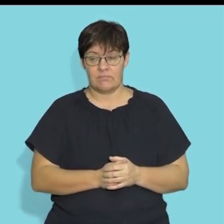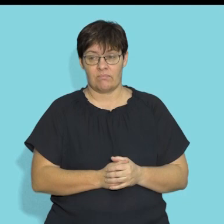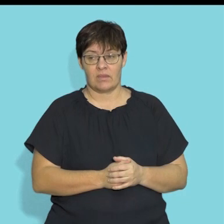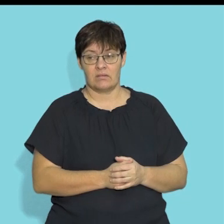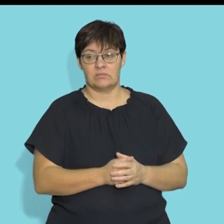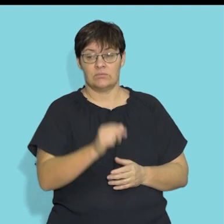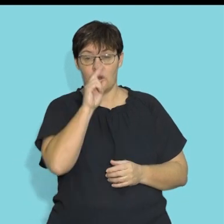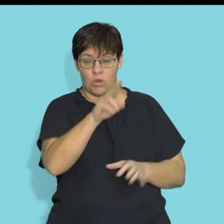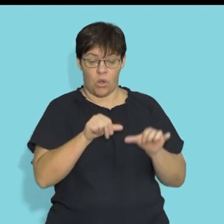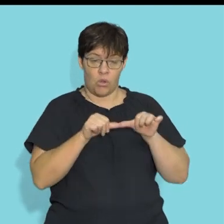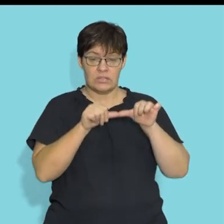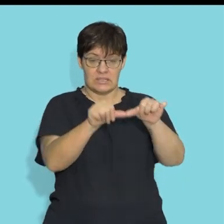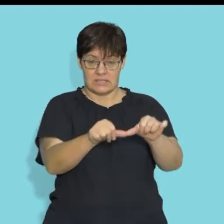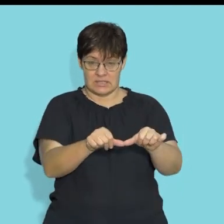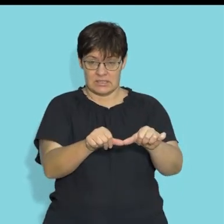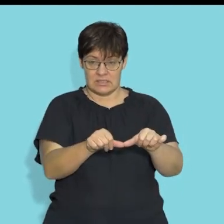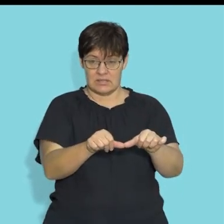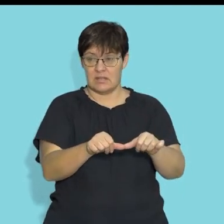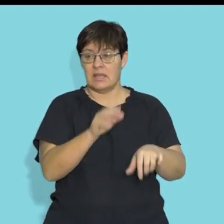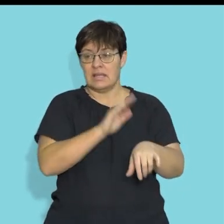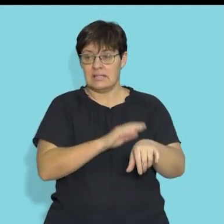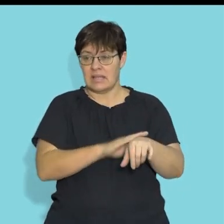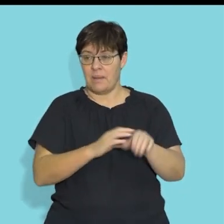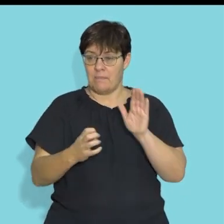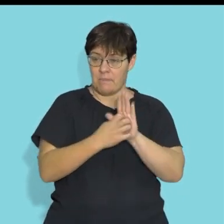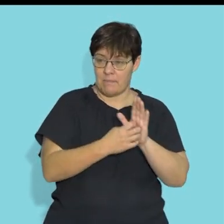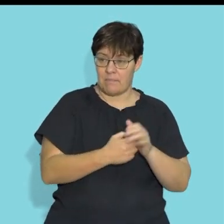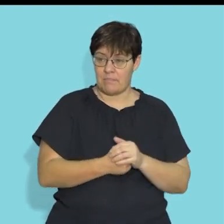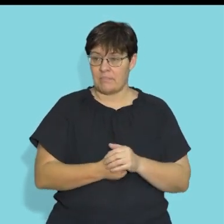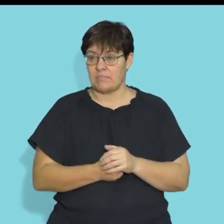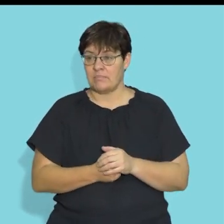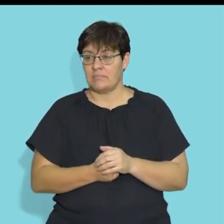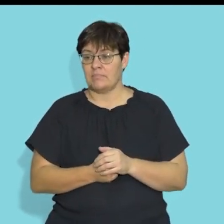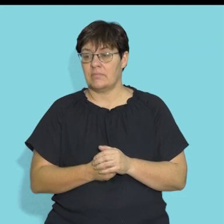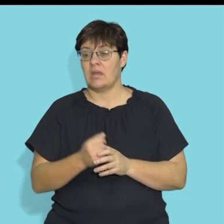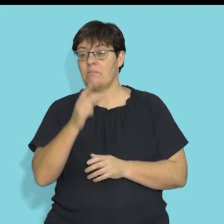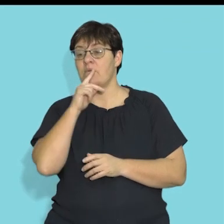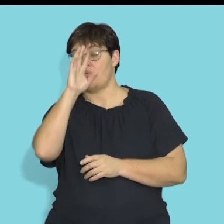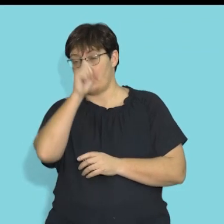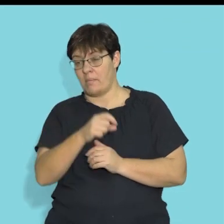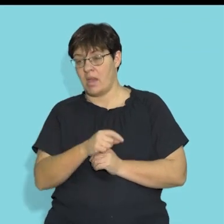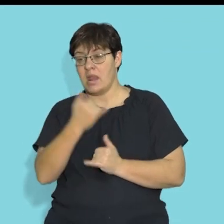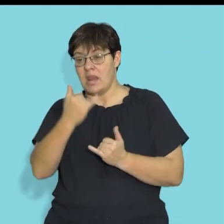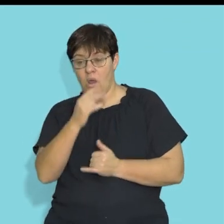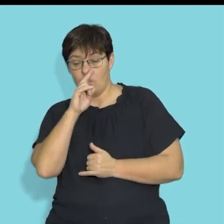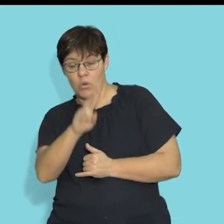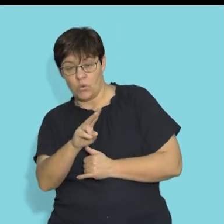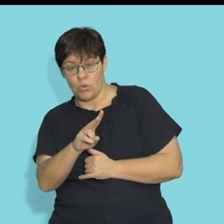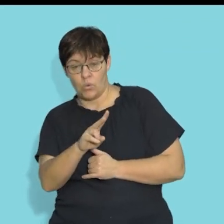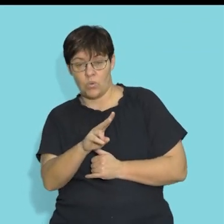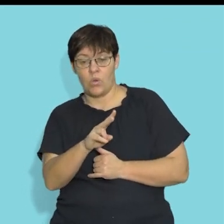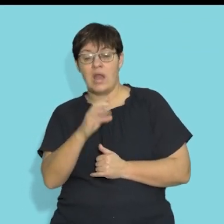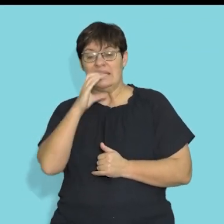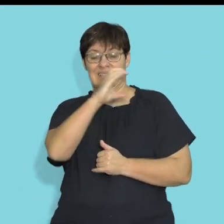When we look at the concentration time graph for the same reaction, I want you to remember that I'm now looking at